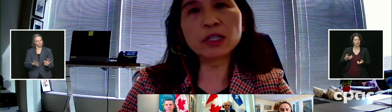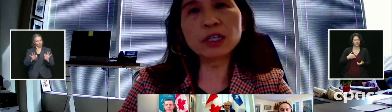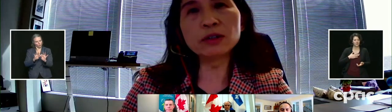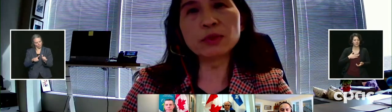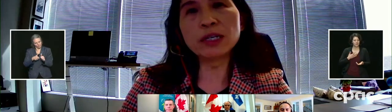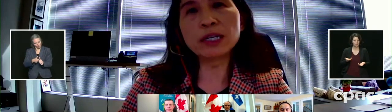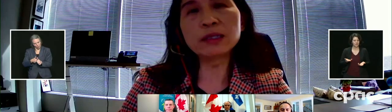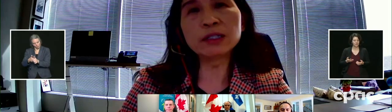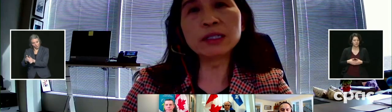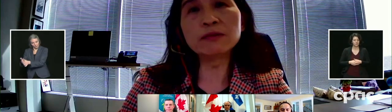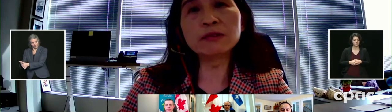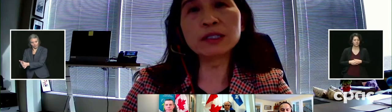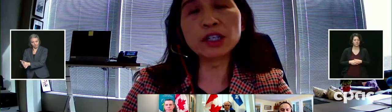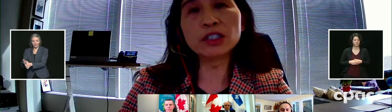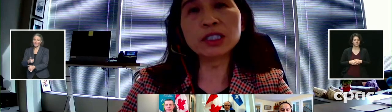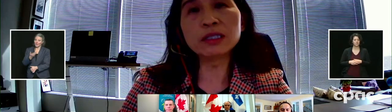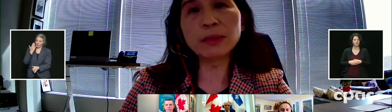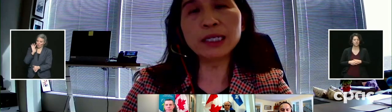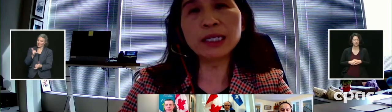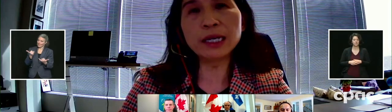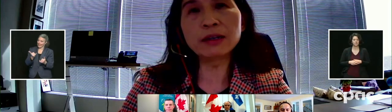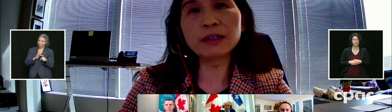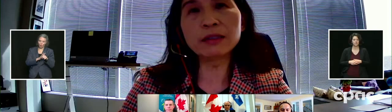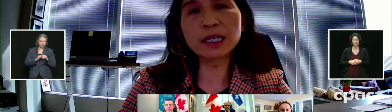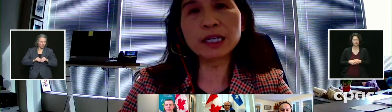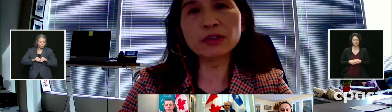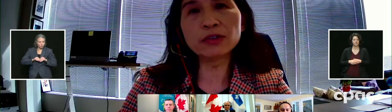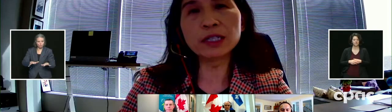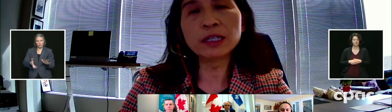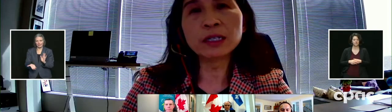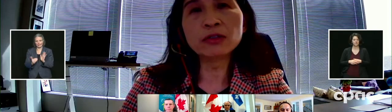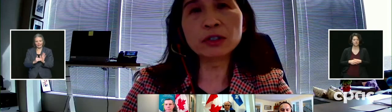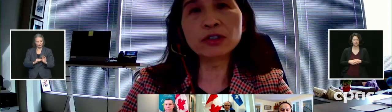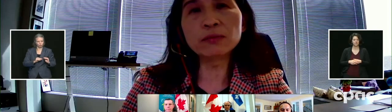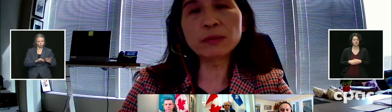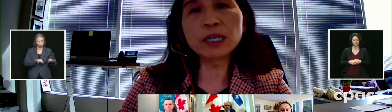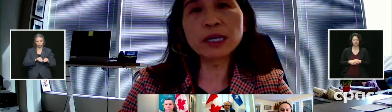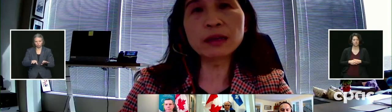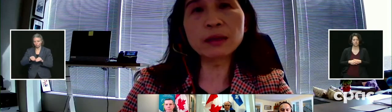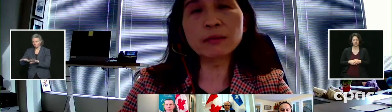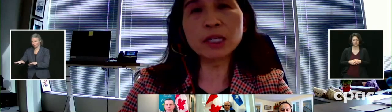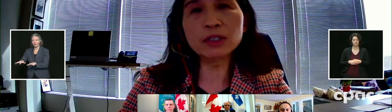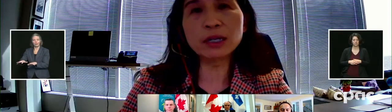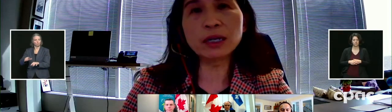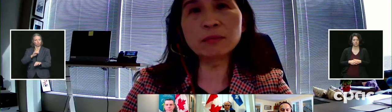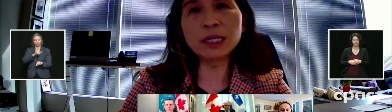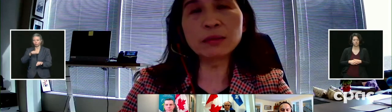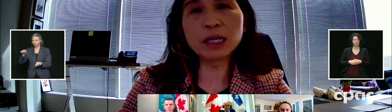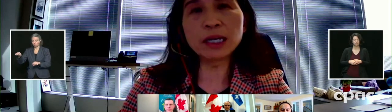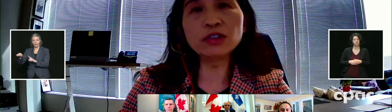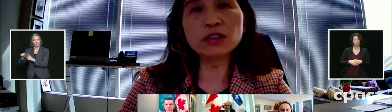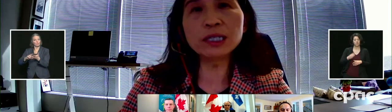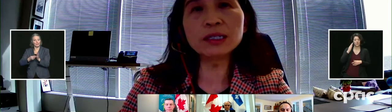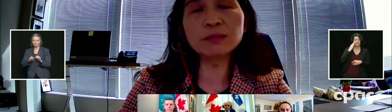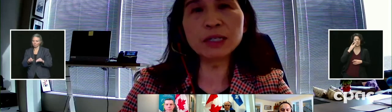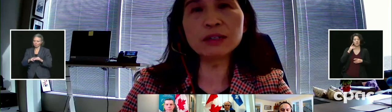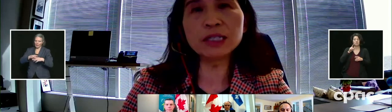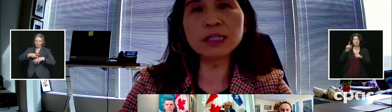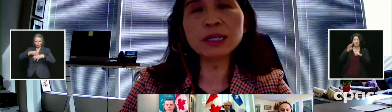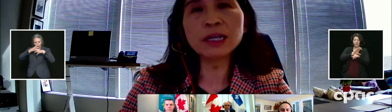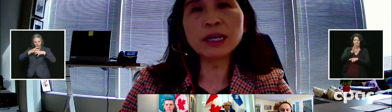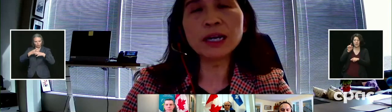everyone knows, we're experiencing resurgence in many areas of the country. Stringent public health measures are being applied during this